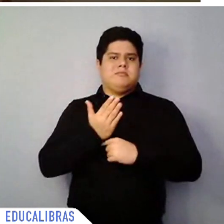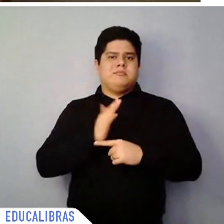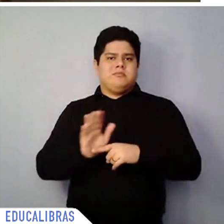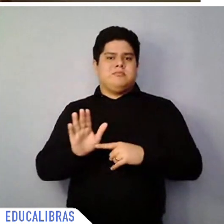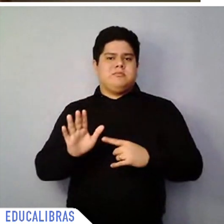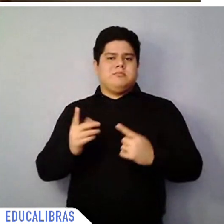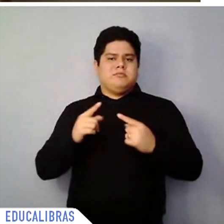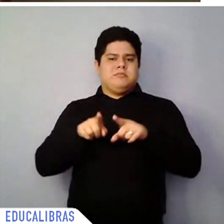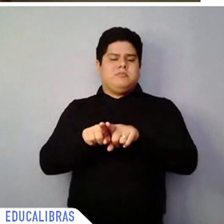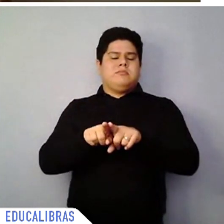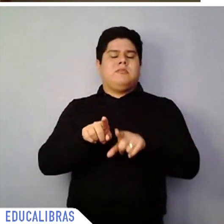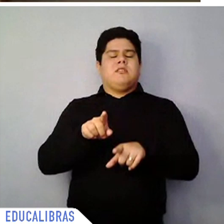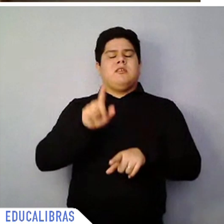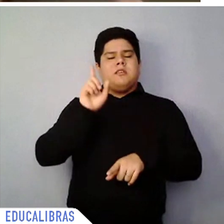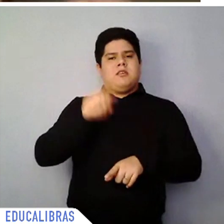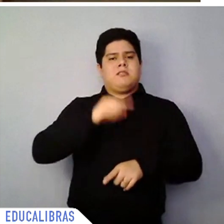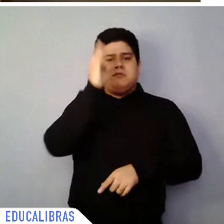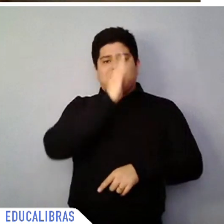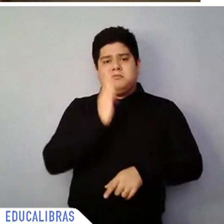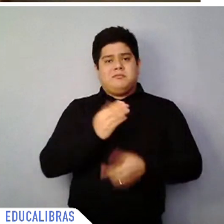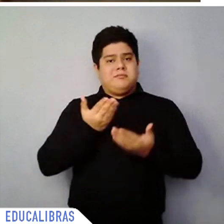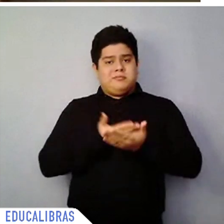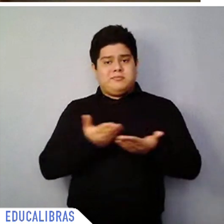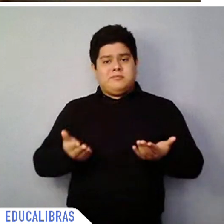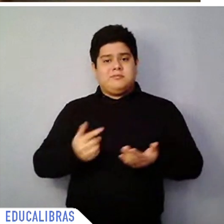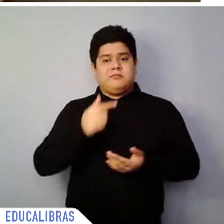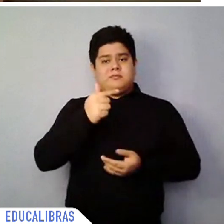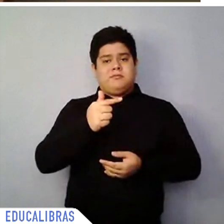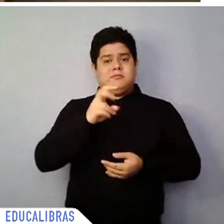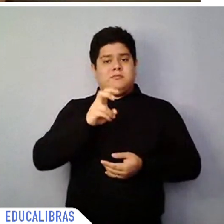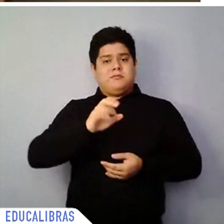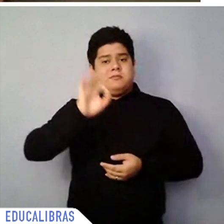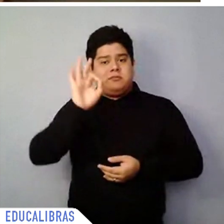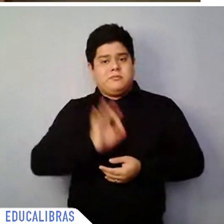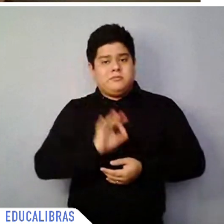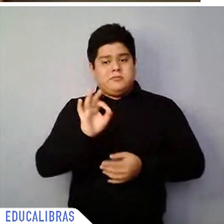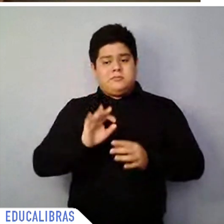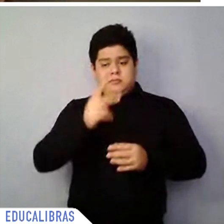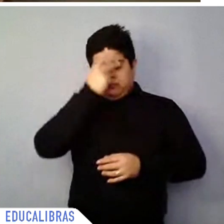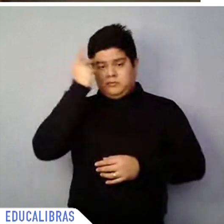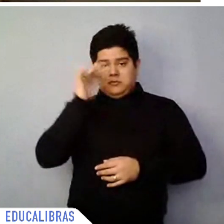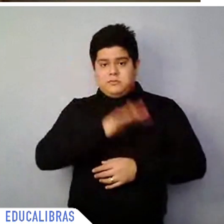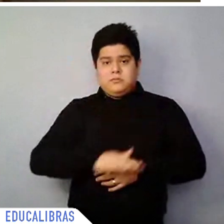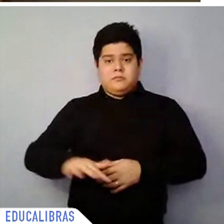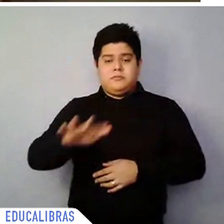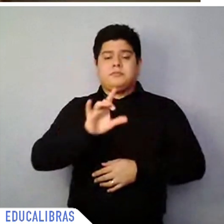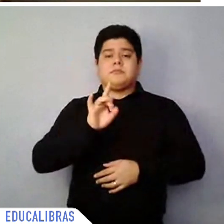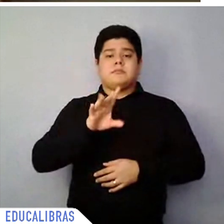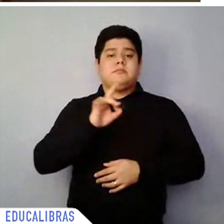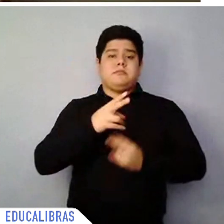are done through partnerships with either public or private hospitals.